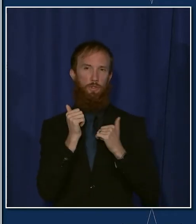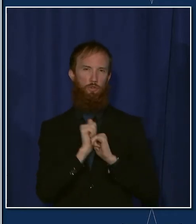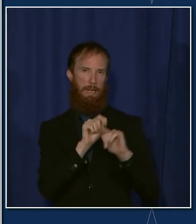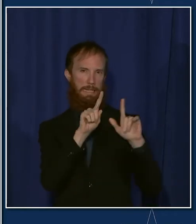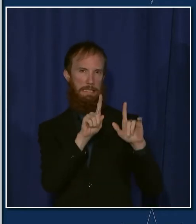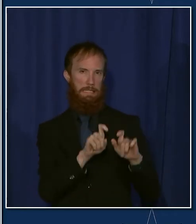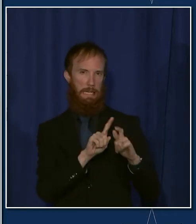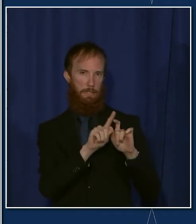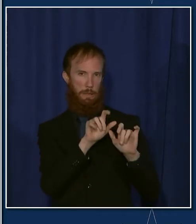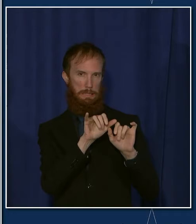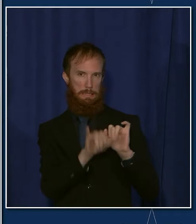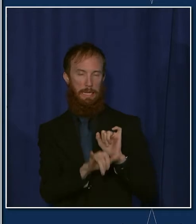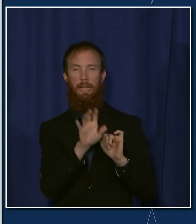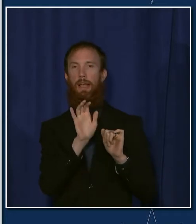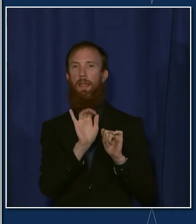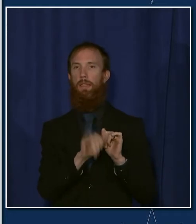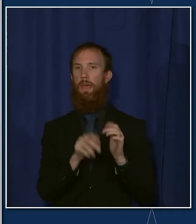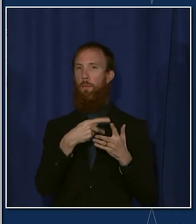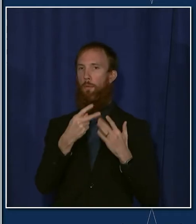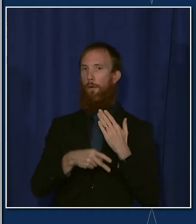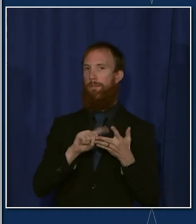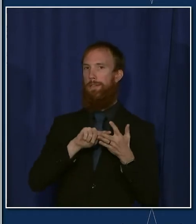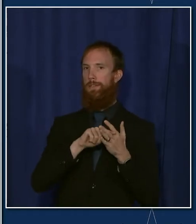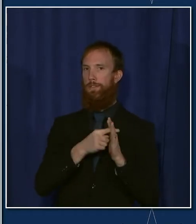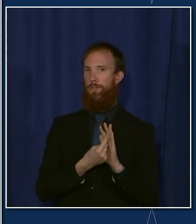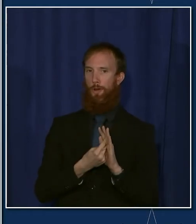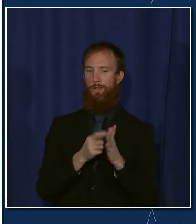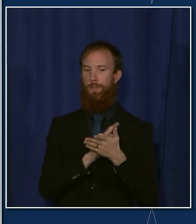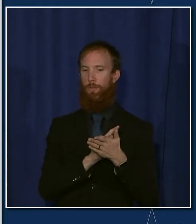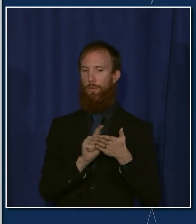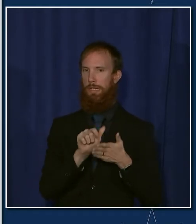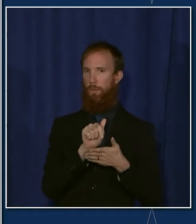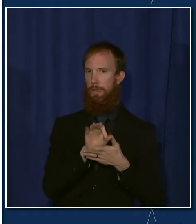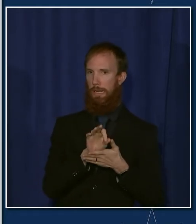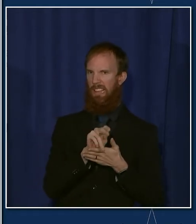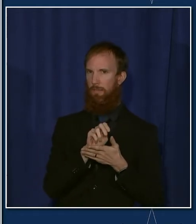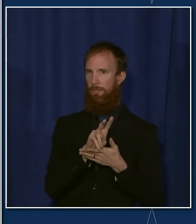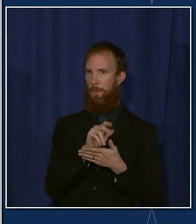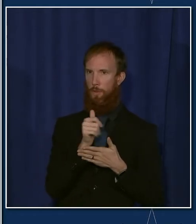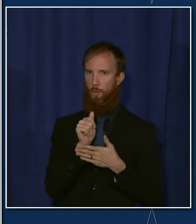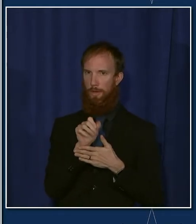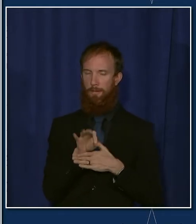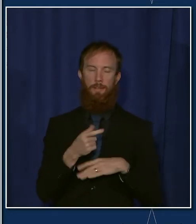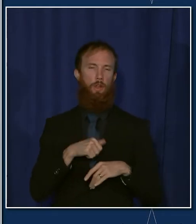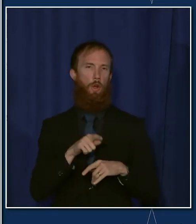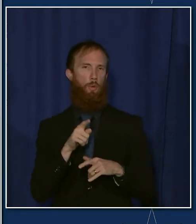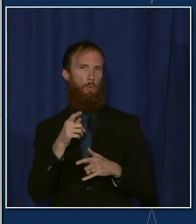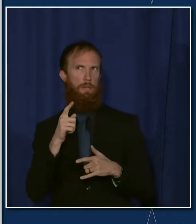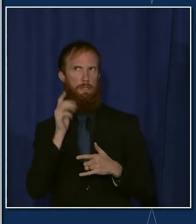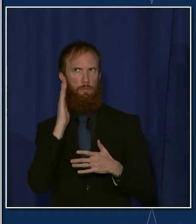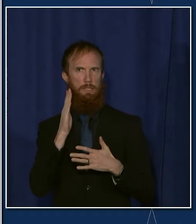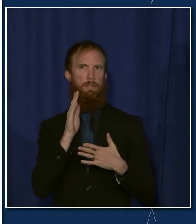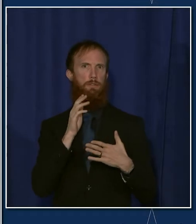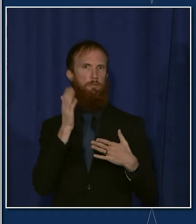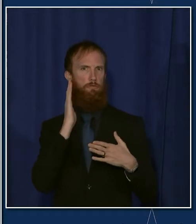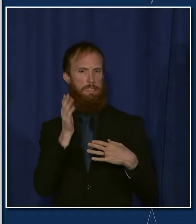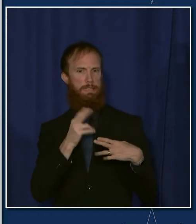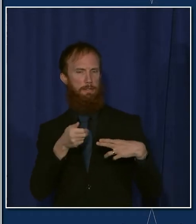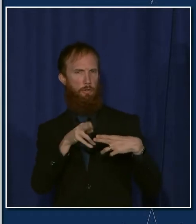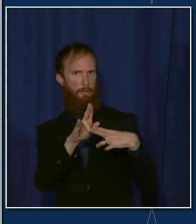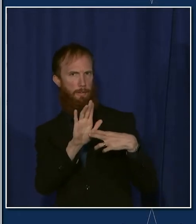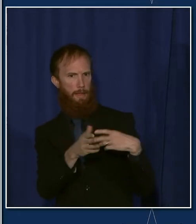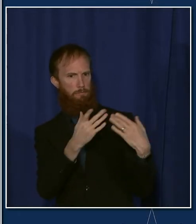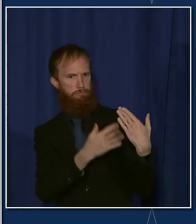November 29th. So that, and then we're going to scale that up. And what I've told the team is this is the long game. So we're going to be scaling it up throughout the end of the year, because